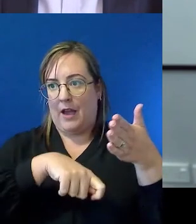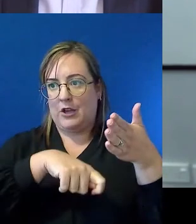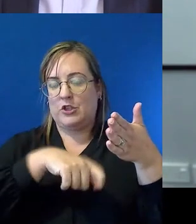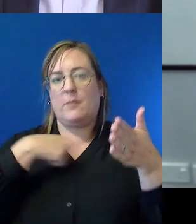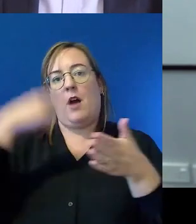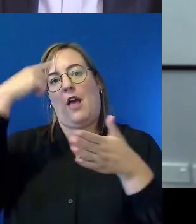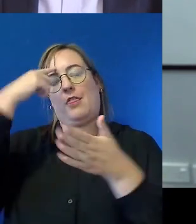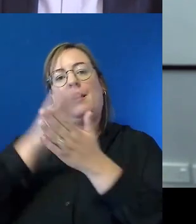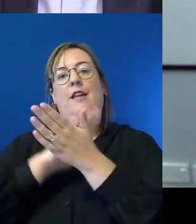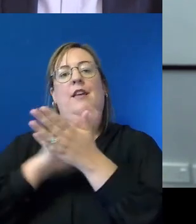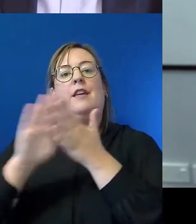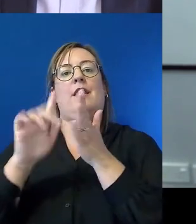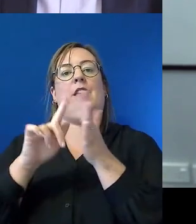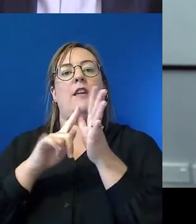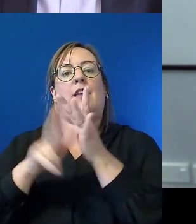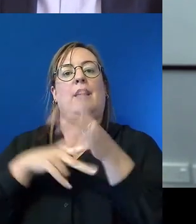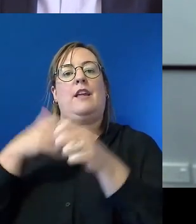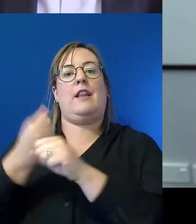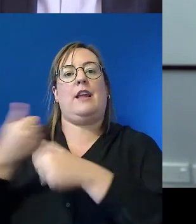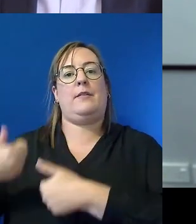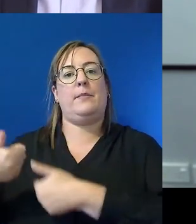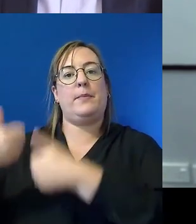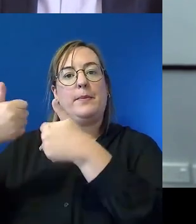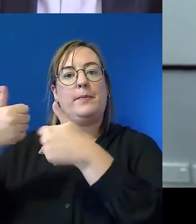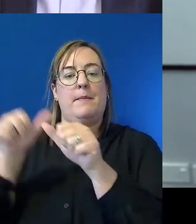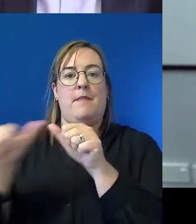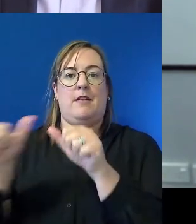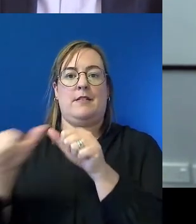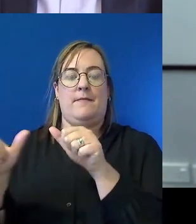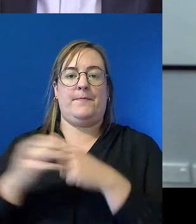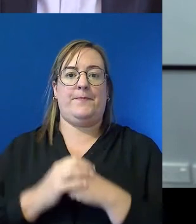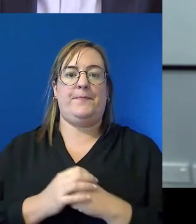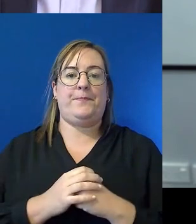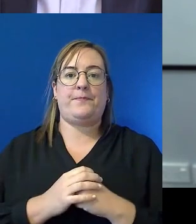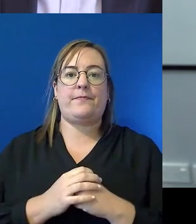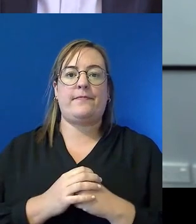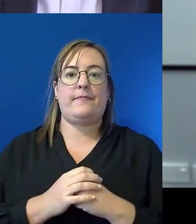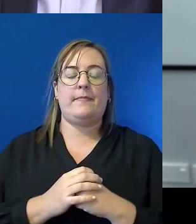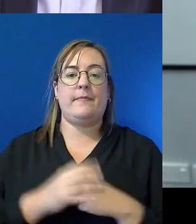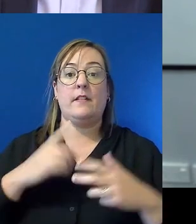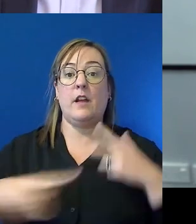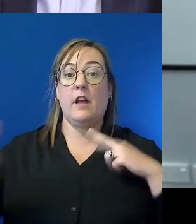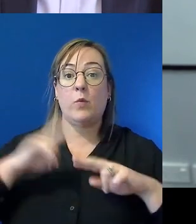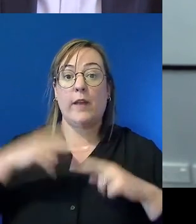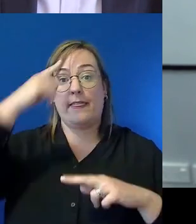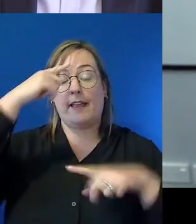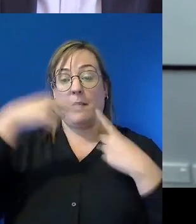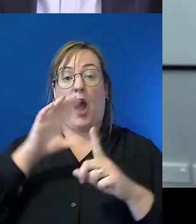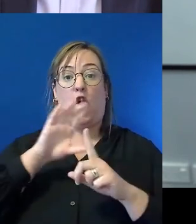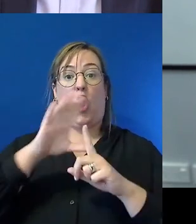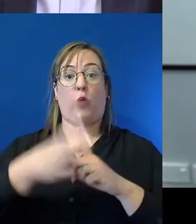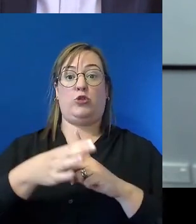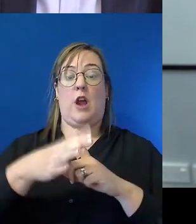think, and what that could look like if we thought culturally strong in our